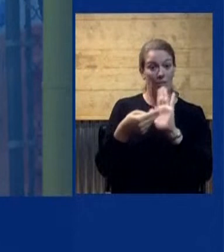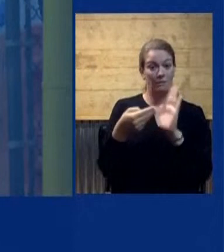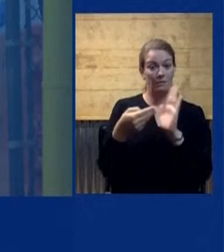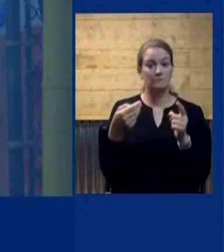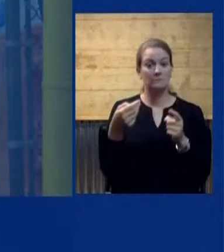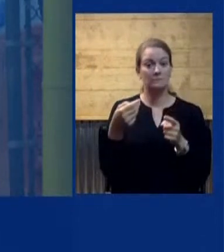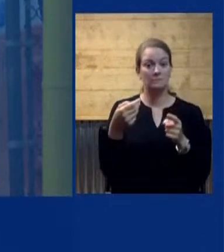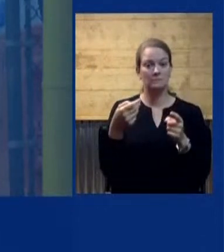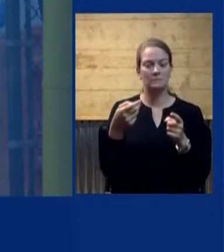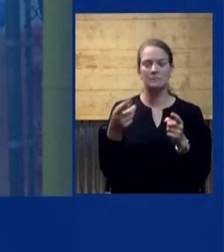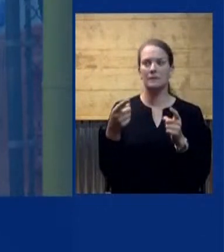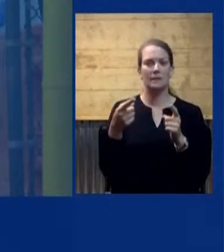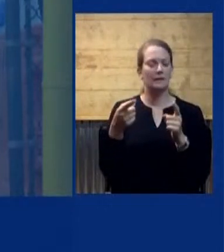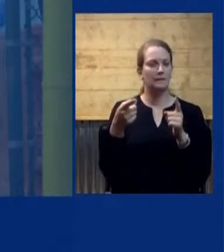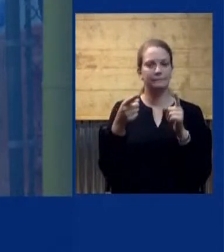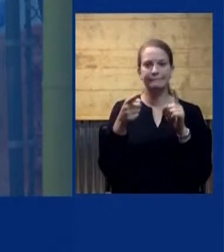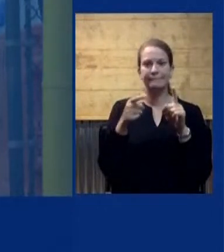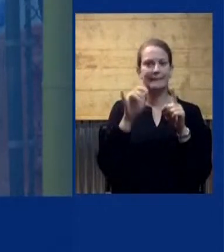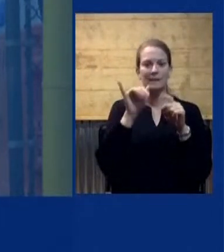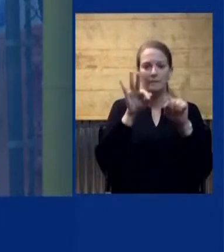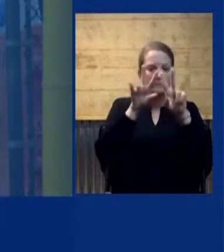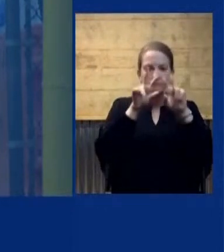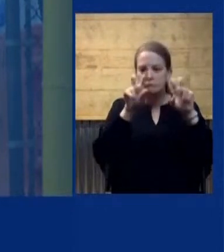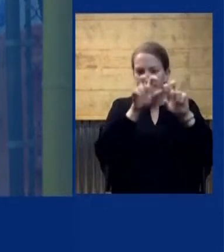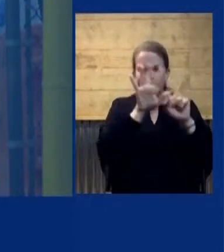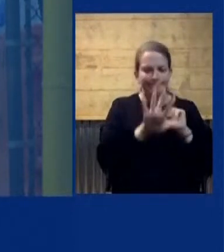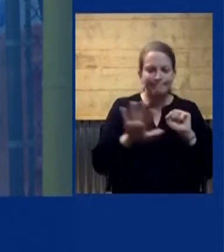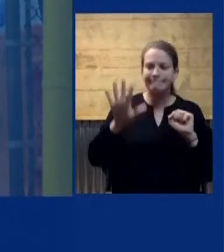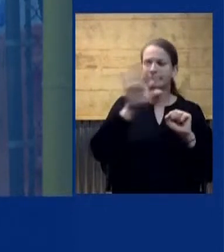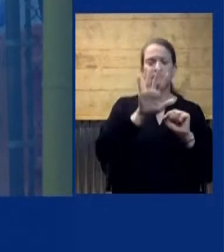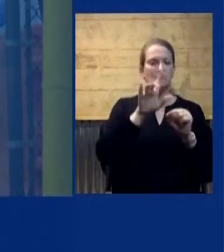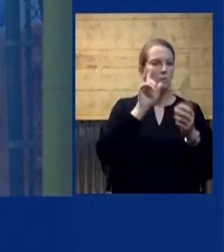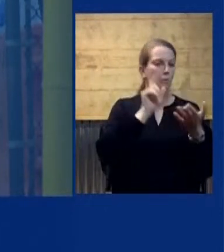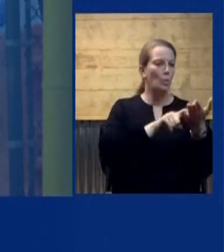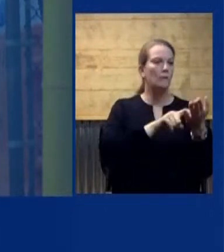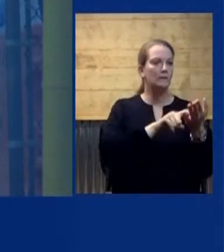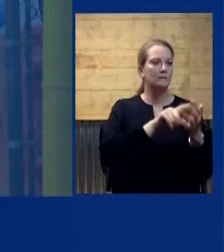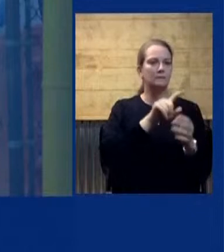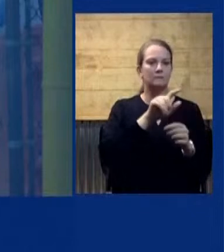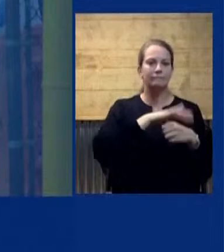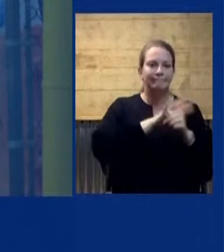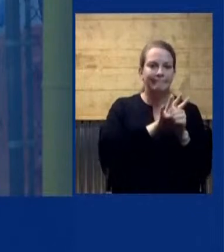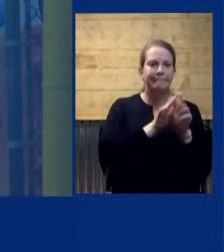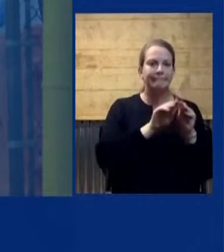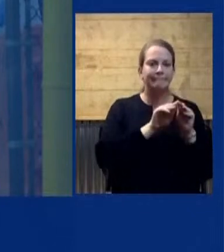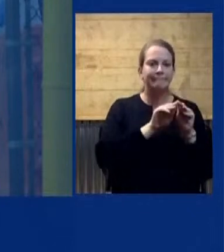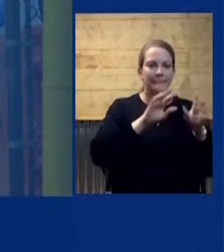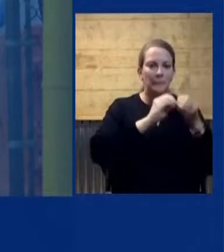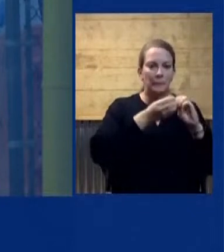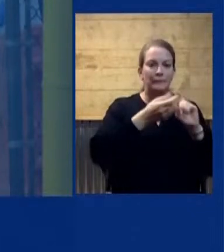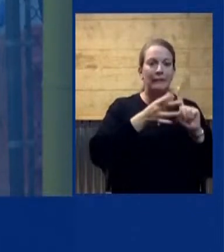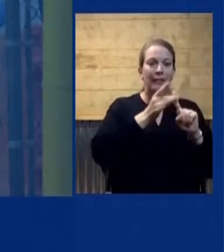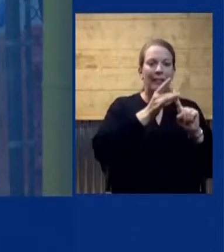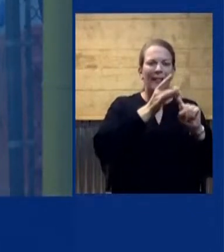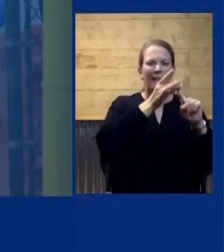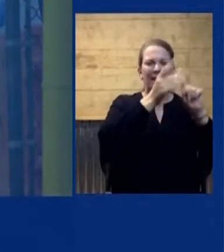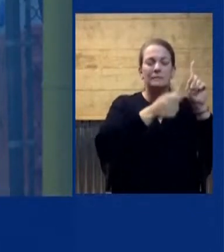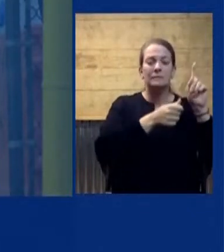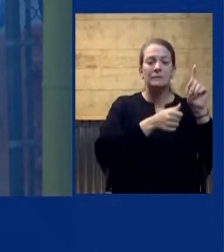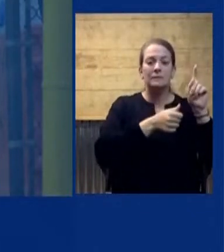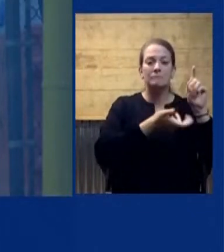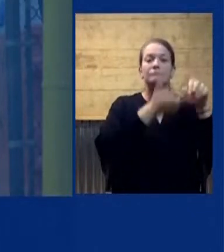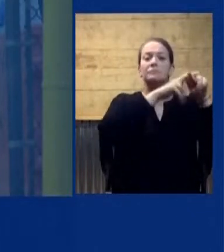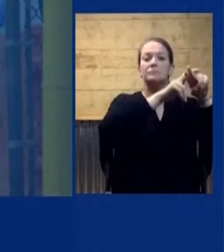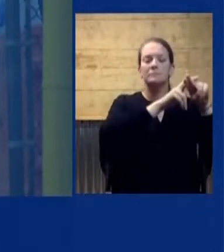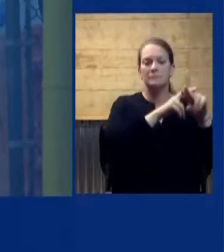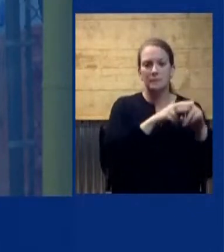shows, extrapolating from this now increased infection rate, an additional 15,000 Americans die